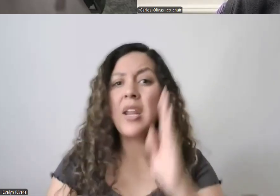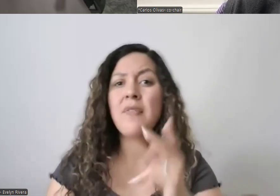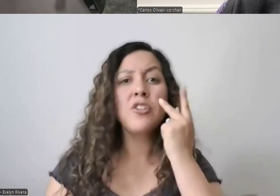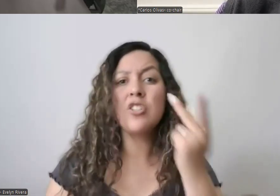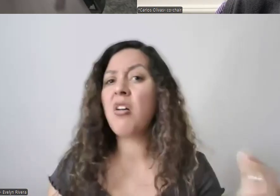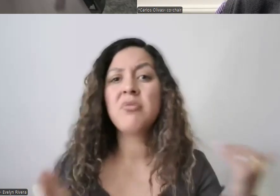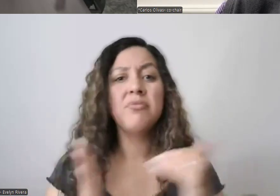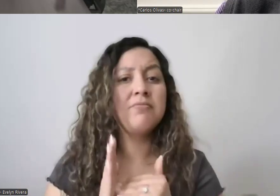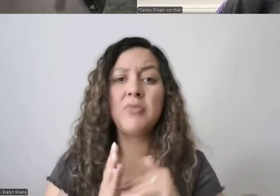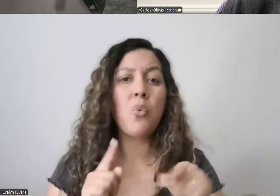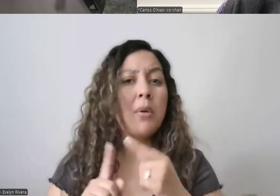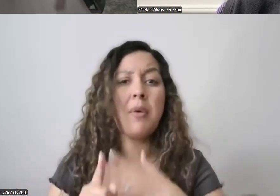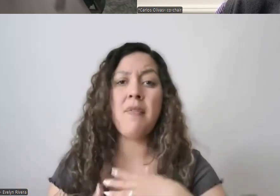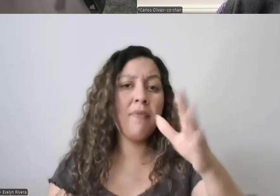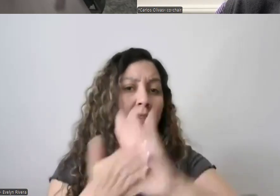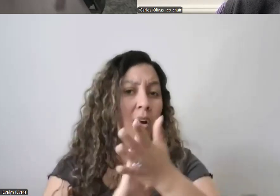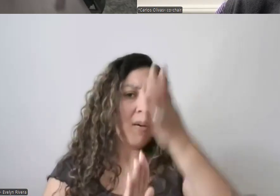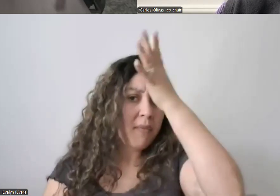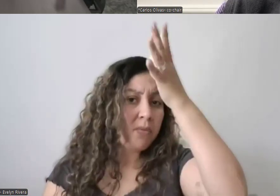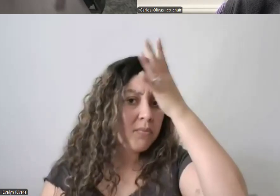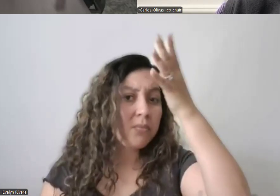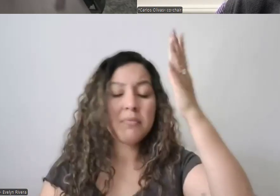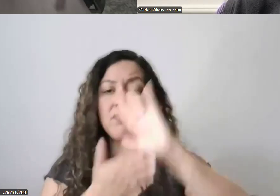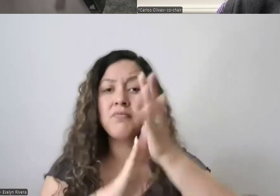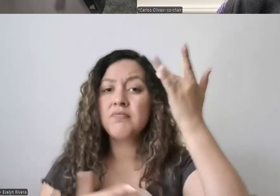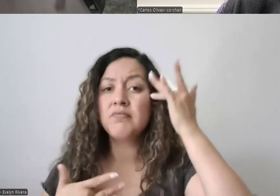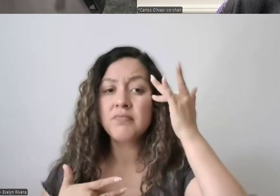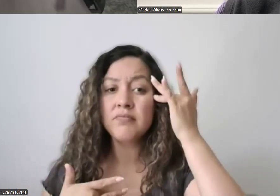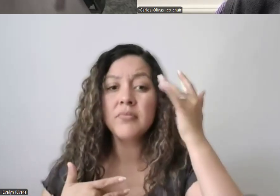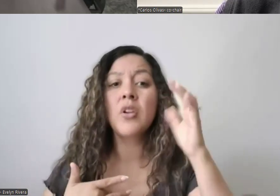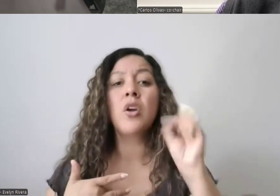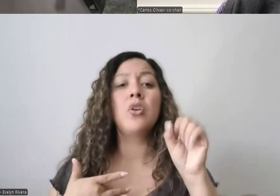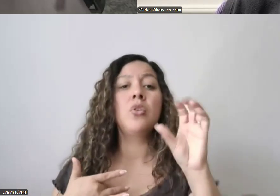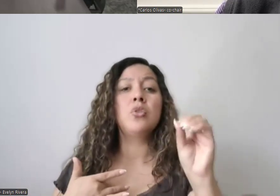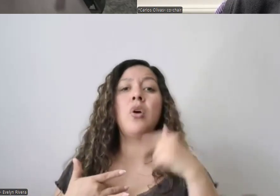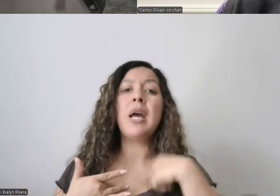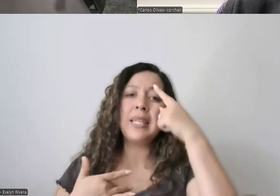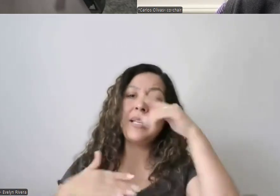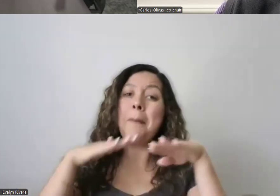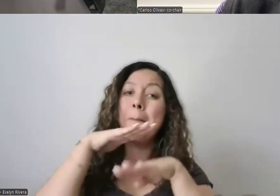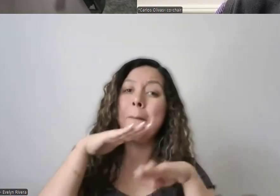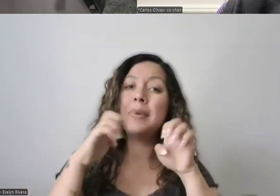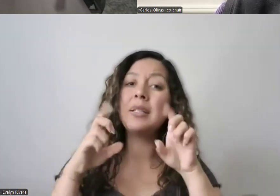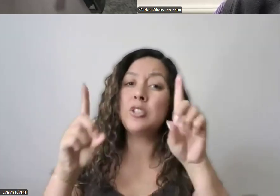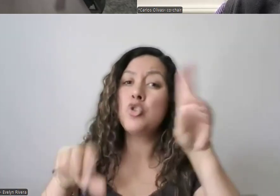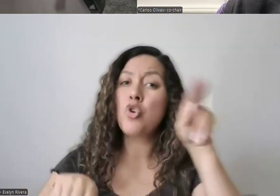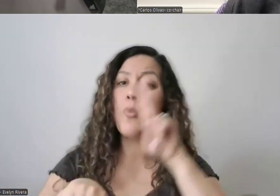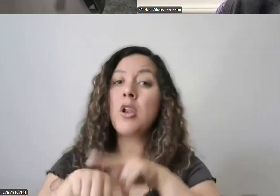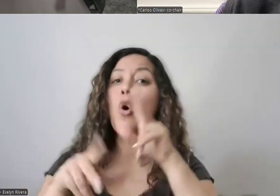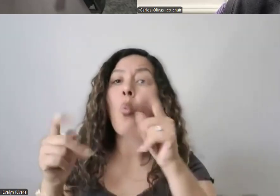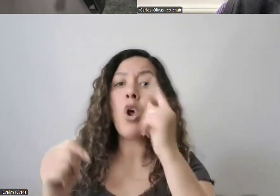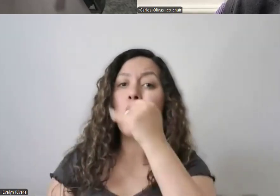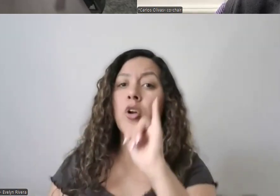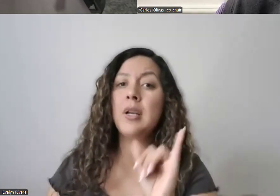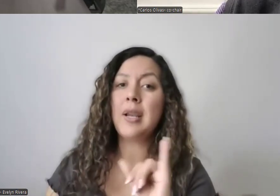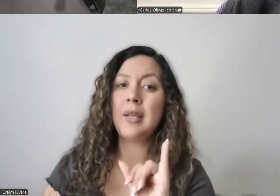times. And so I still think it just comes back to that basic education, normalizing it. What does this look like?